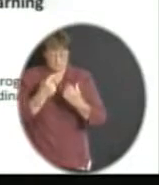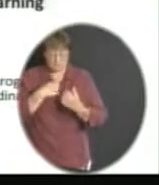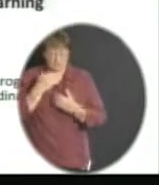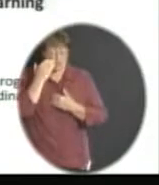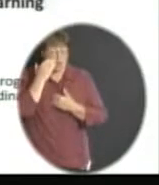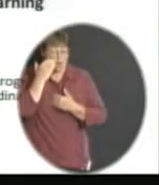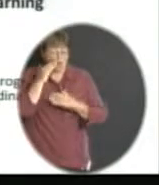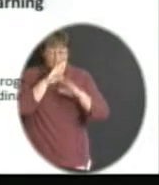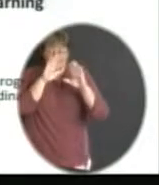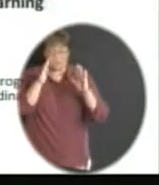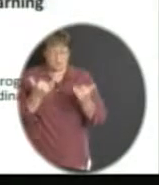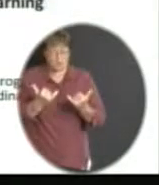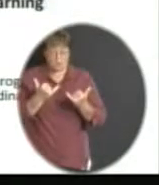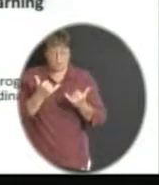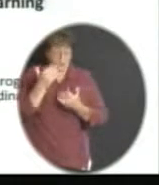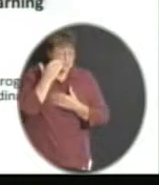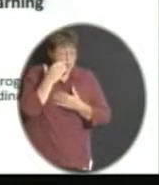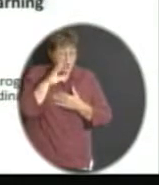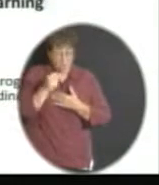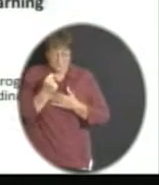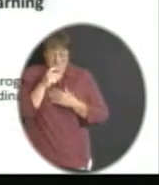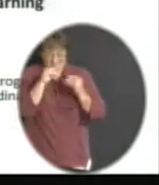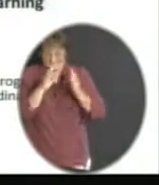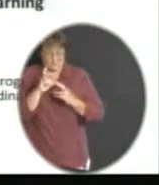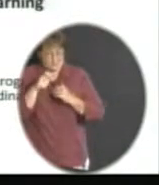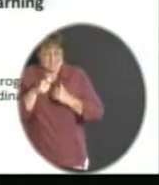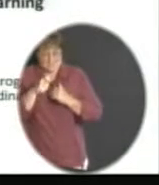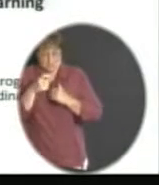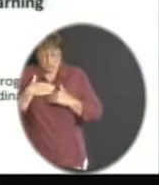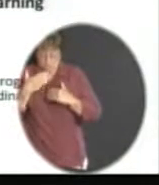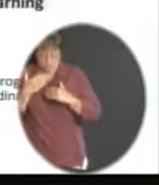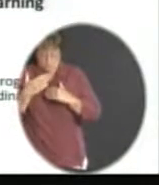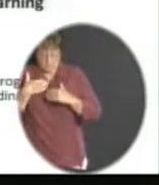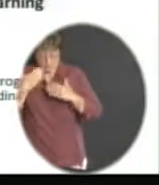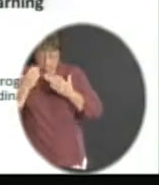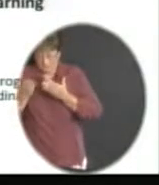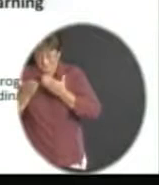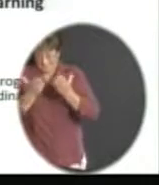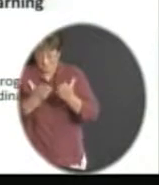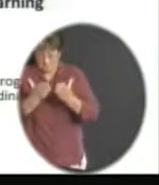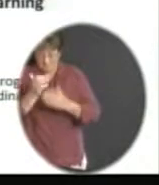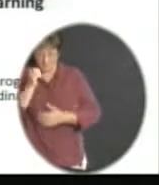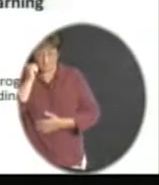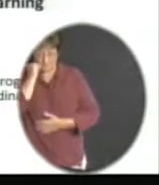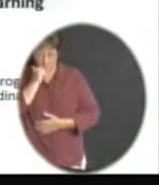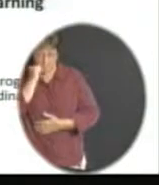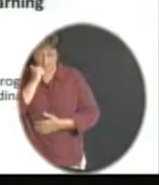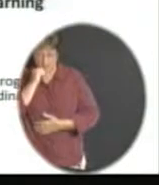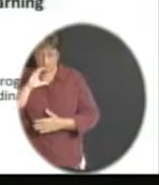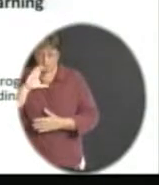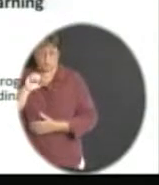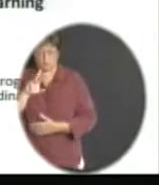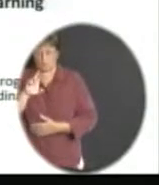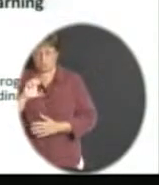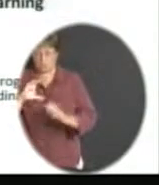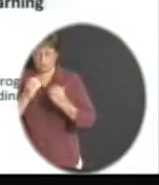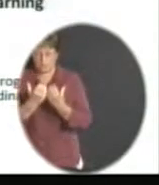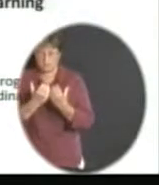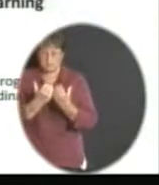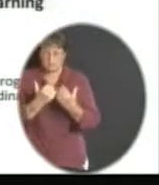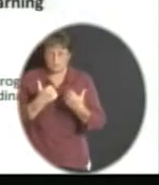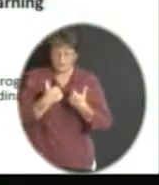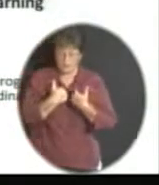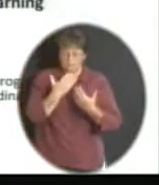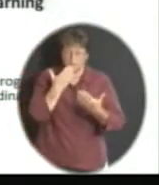is we have for teachers to do. We're continuing to work on implementing the Common Core for this year. We have good instruction going on in